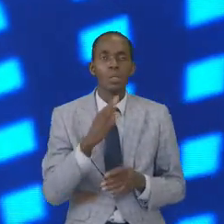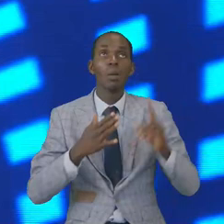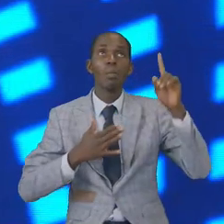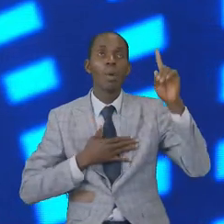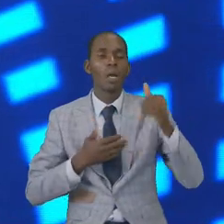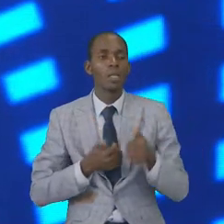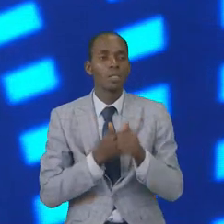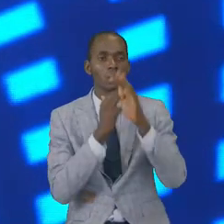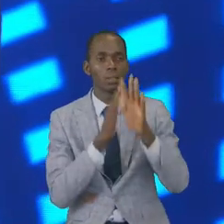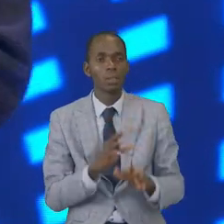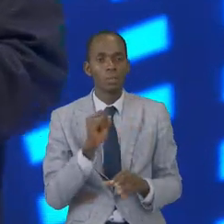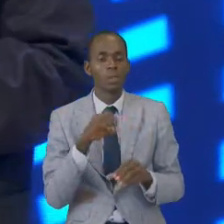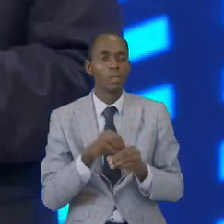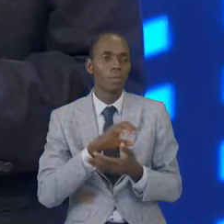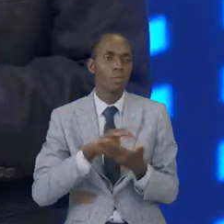disciples.